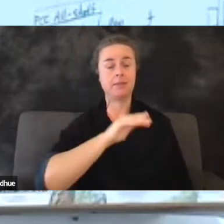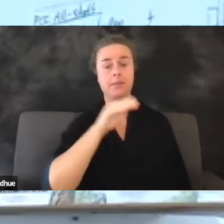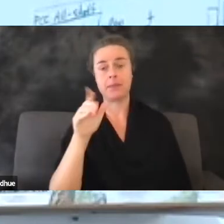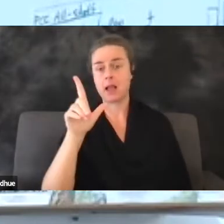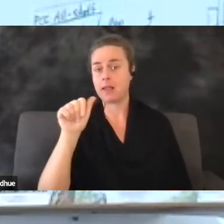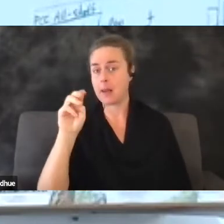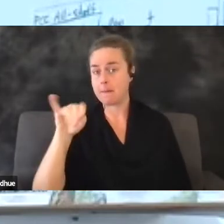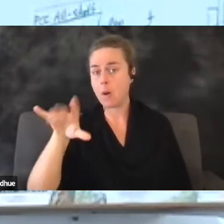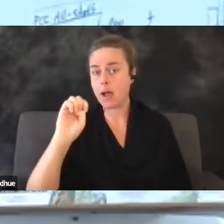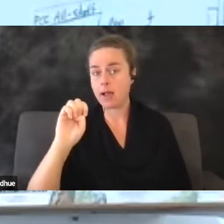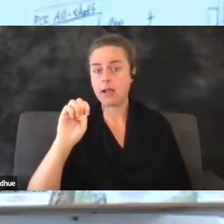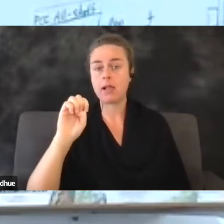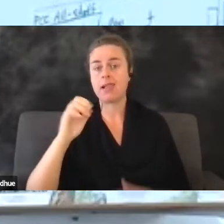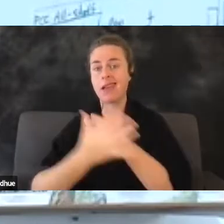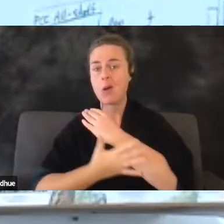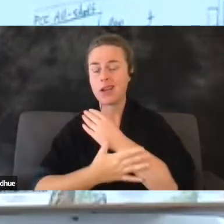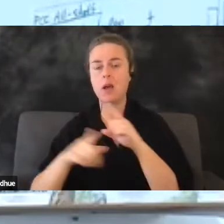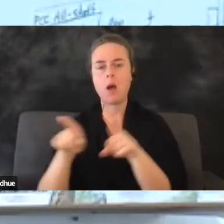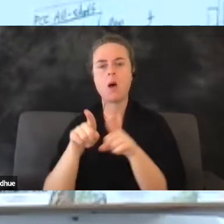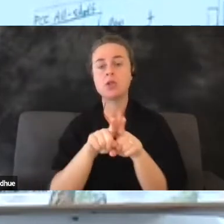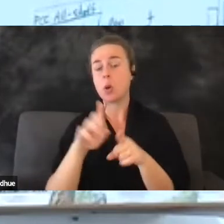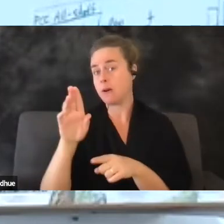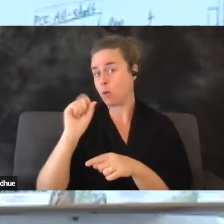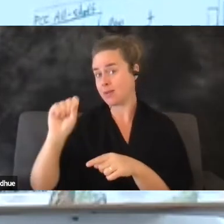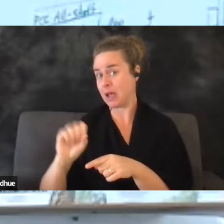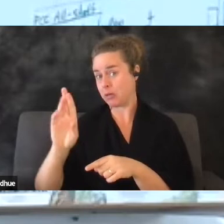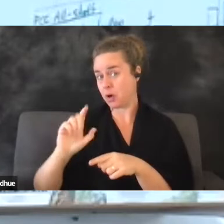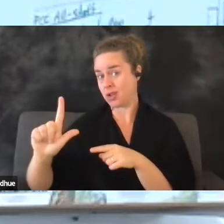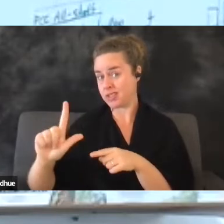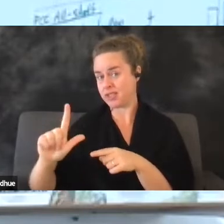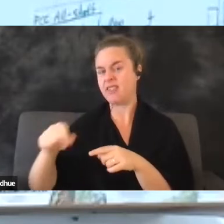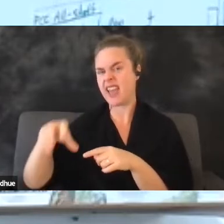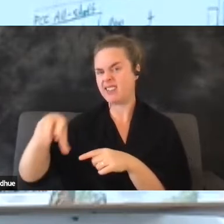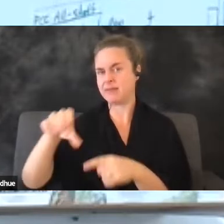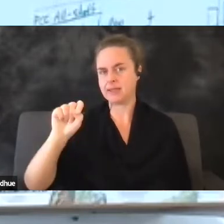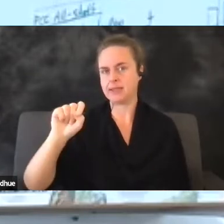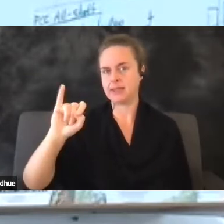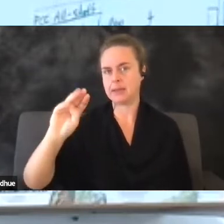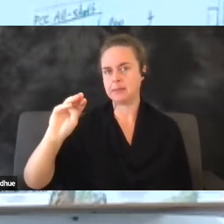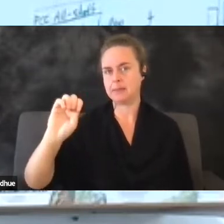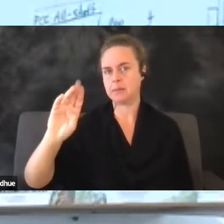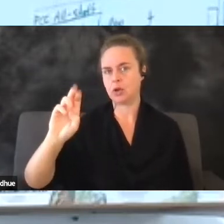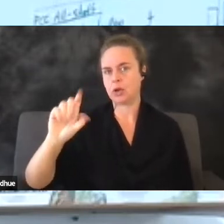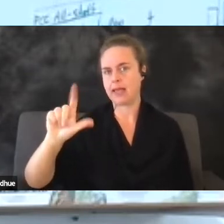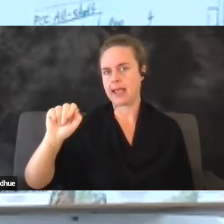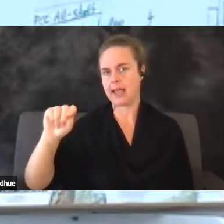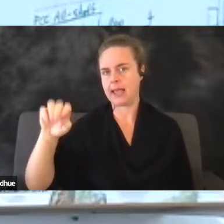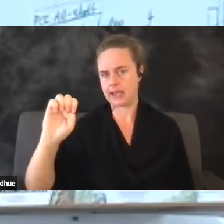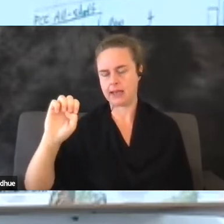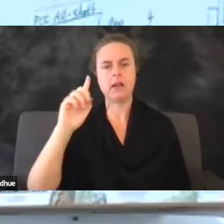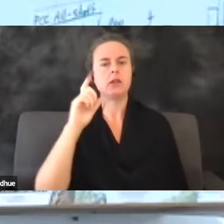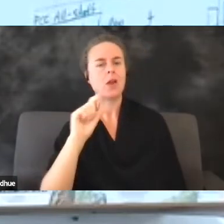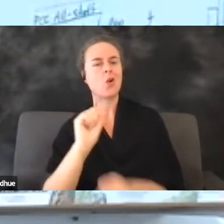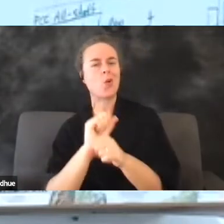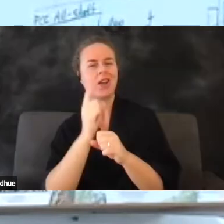Timberlane in South Burlington. And so we're really excited because now we're working with the Vermont Department of Health on a HRSA, federal HRSA grant